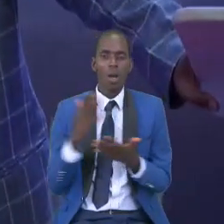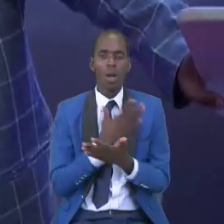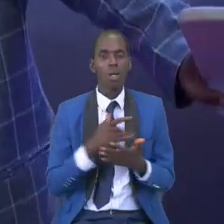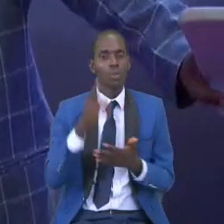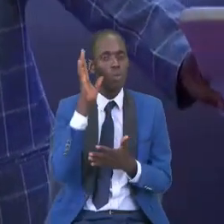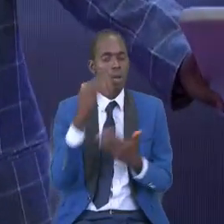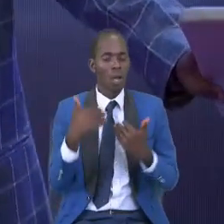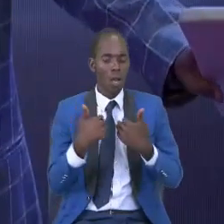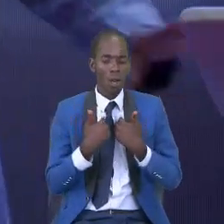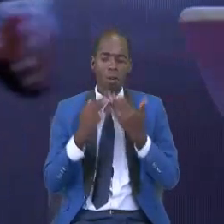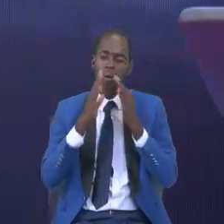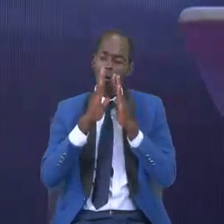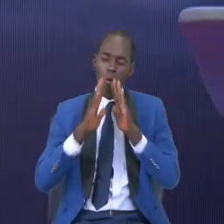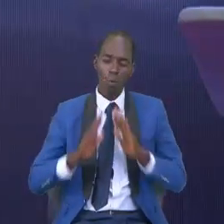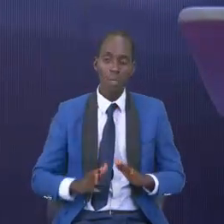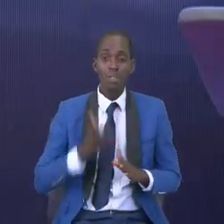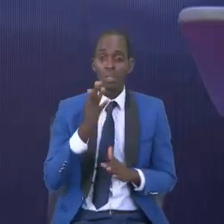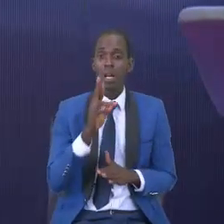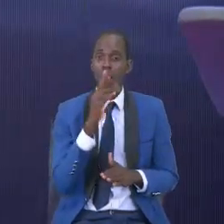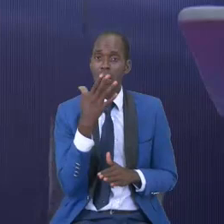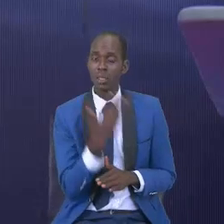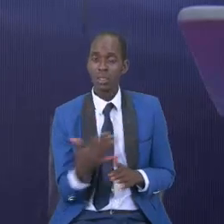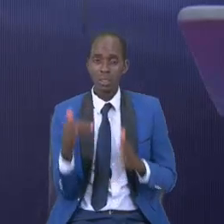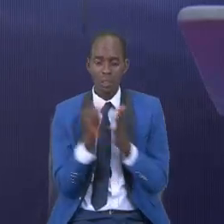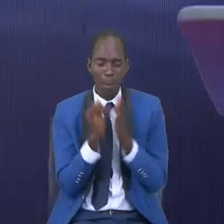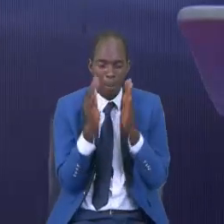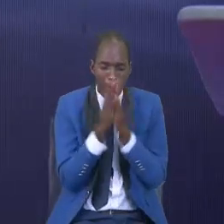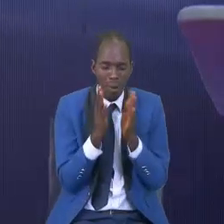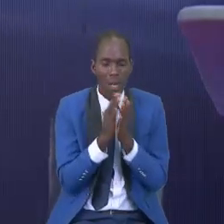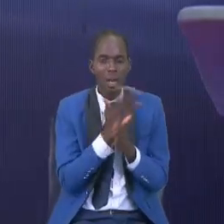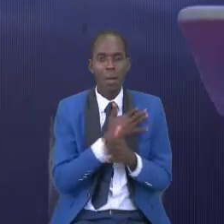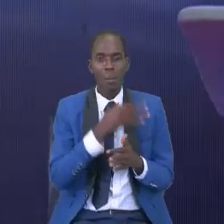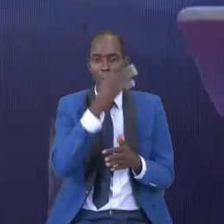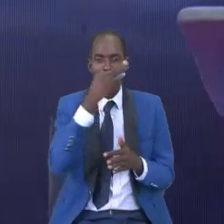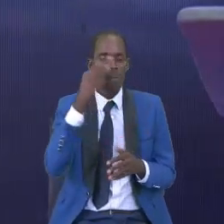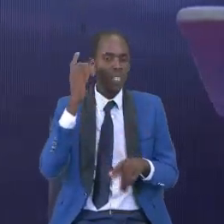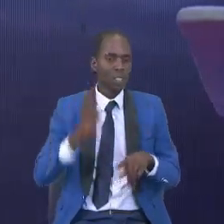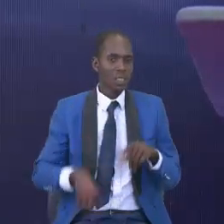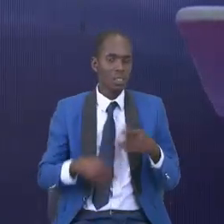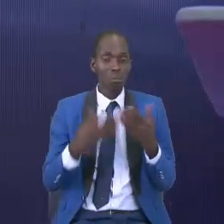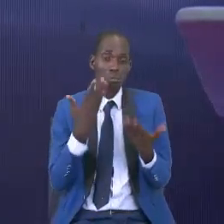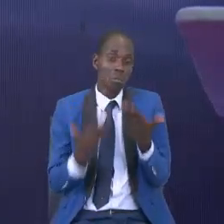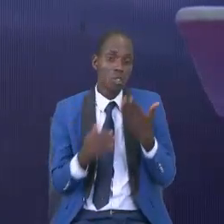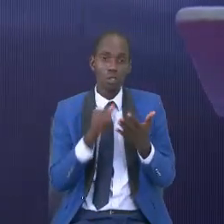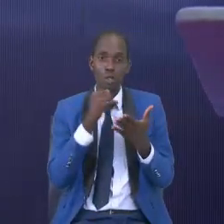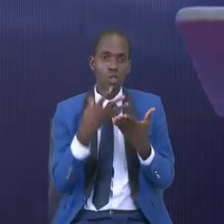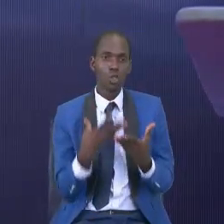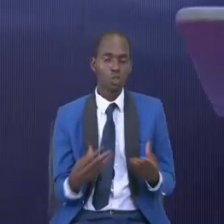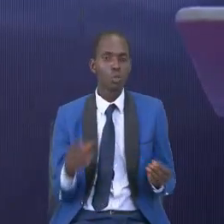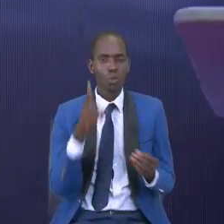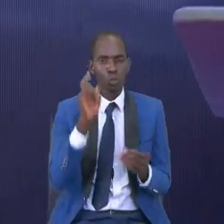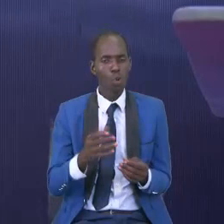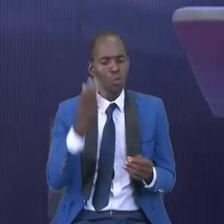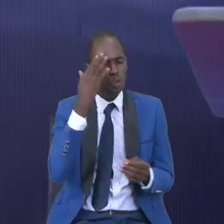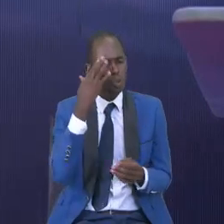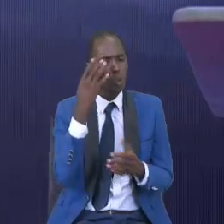fasting alone will not solve. We must see what's the will of God. What's he asking me to do? What's this in my